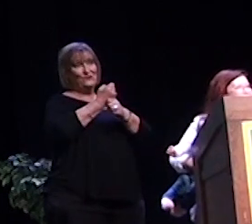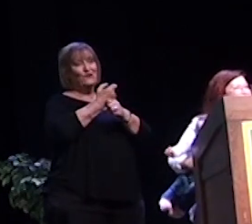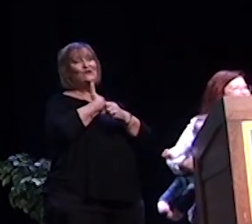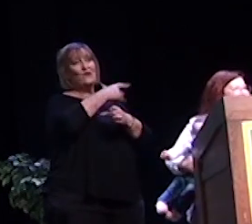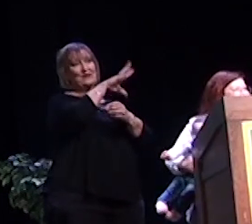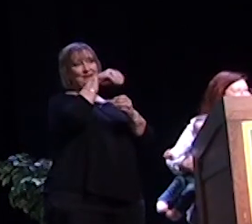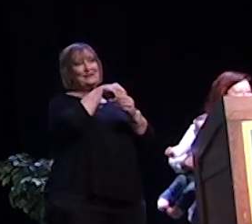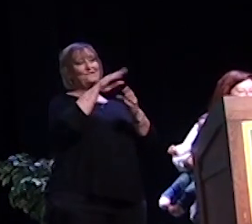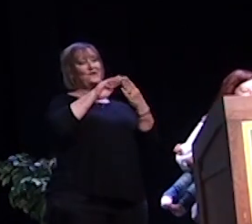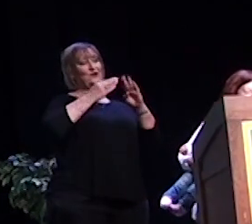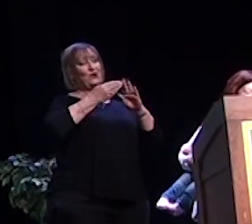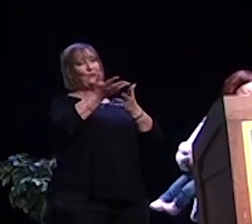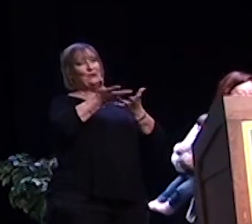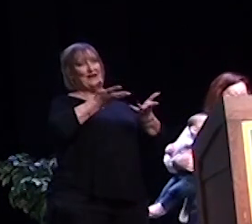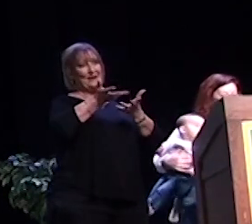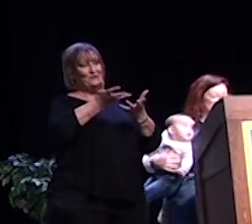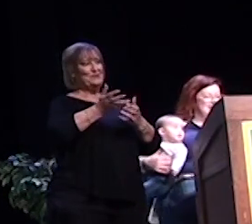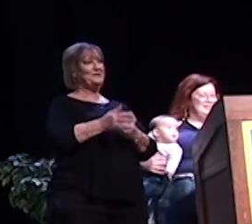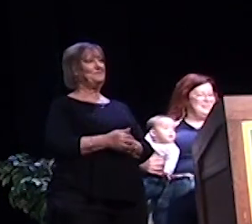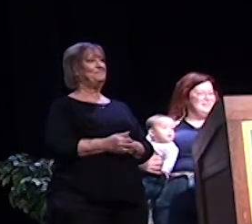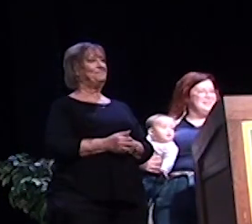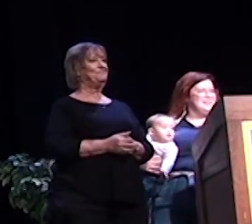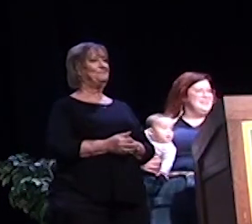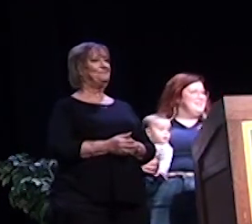engagement. Thank you, Ian.